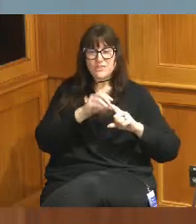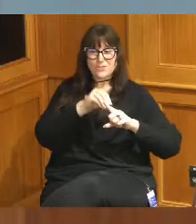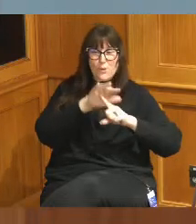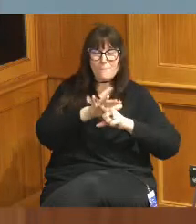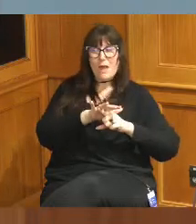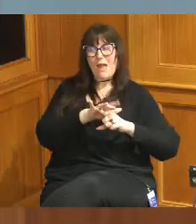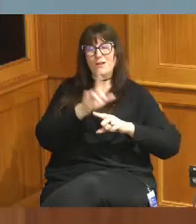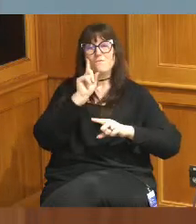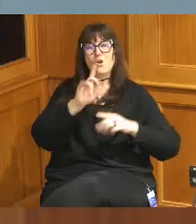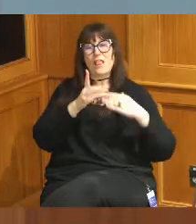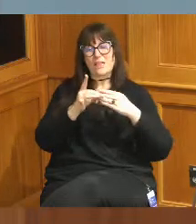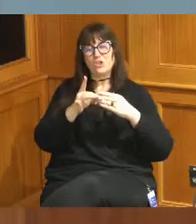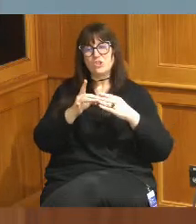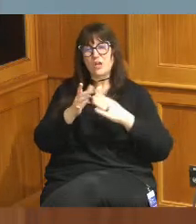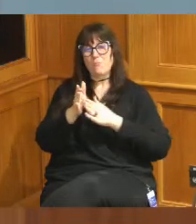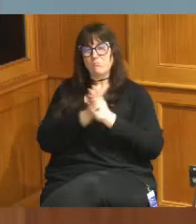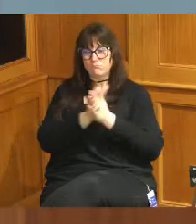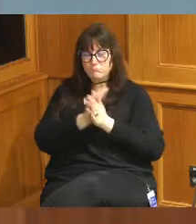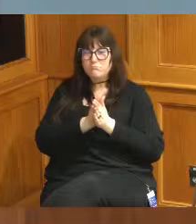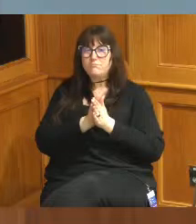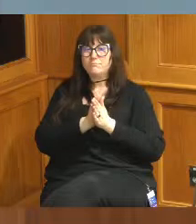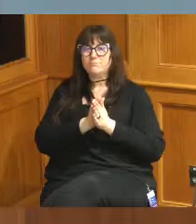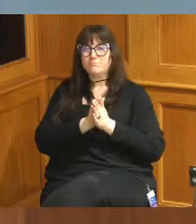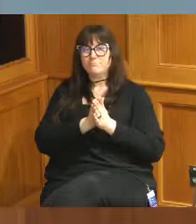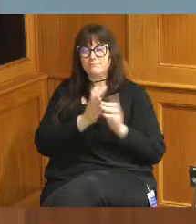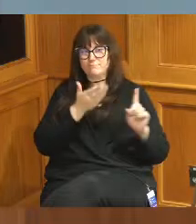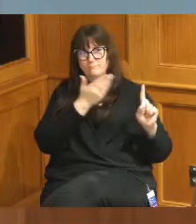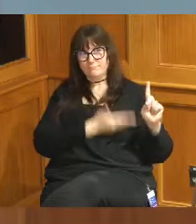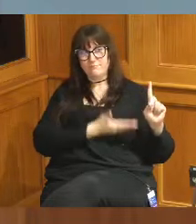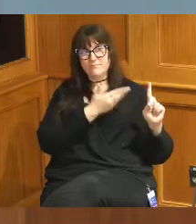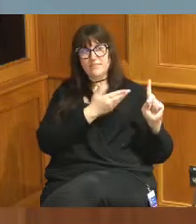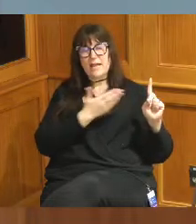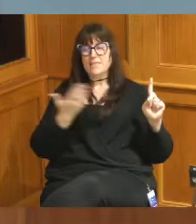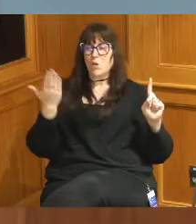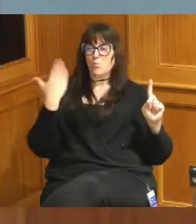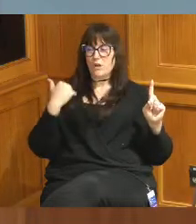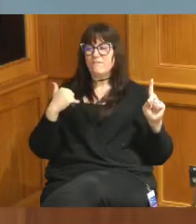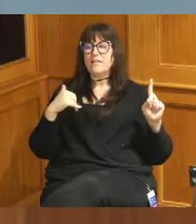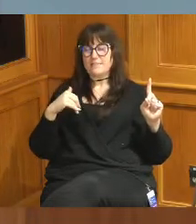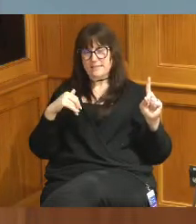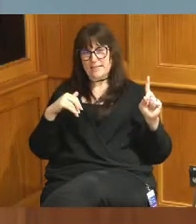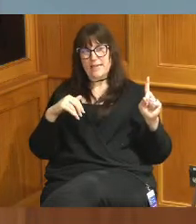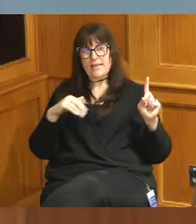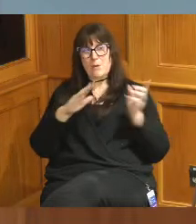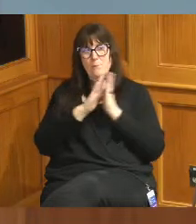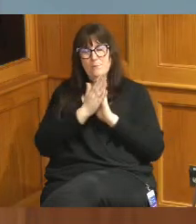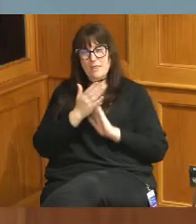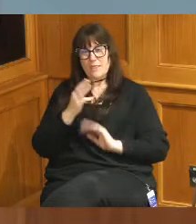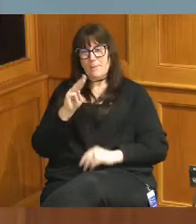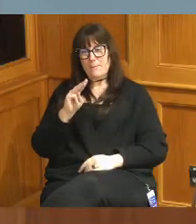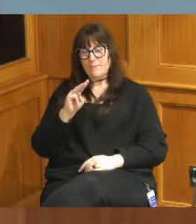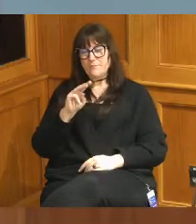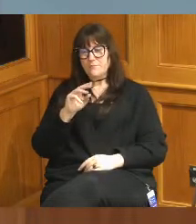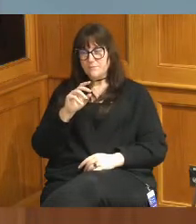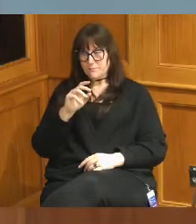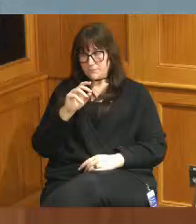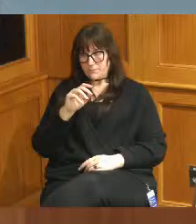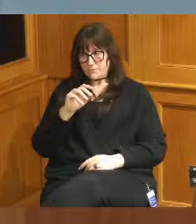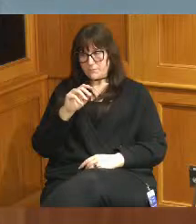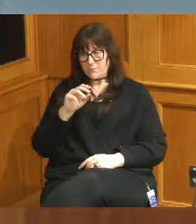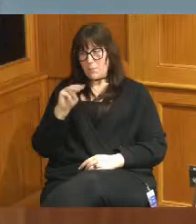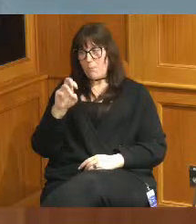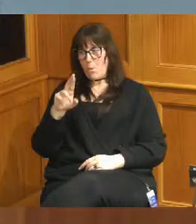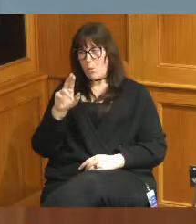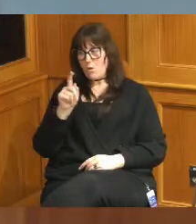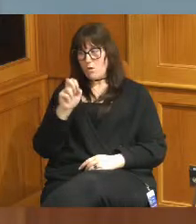leadership initiatives. Mayor Brown has previously served as the Program Manager and Development Associate at